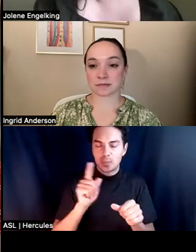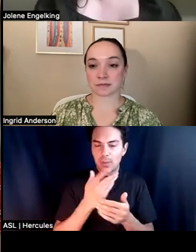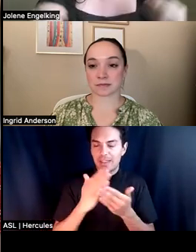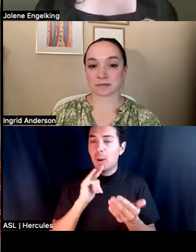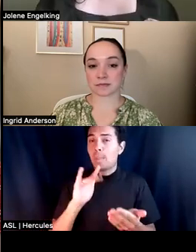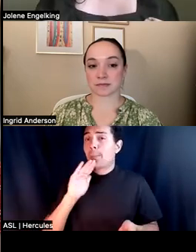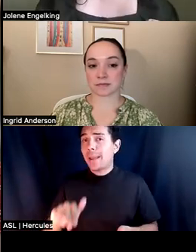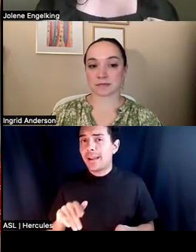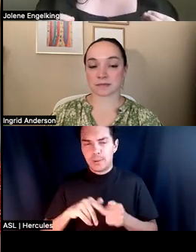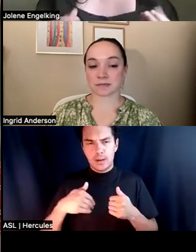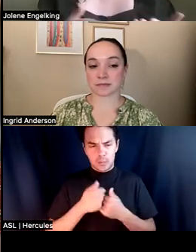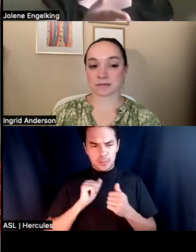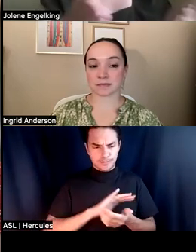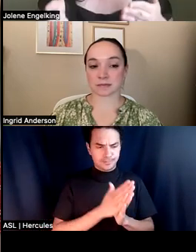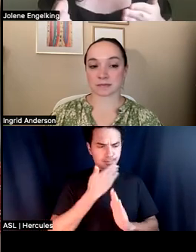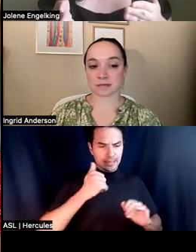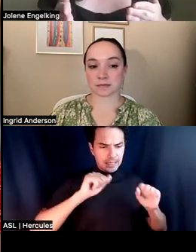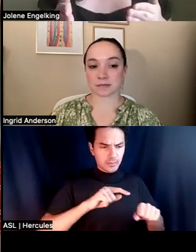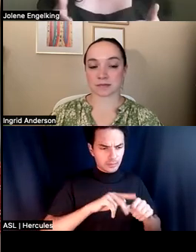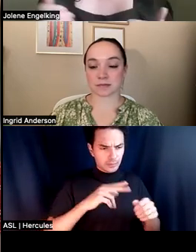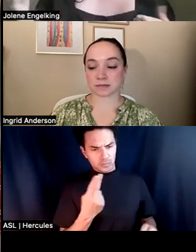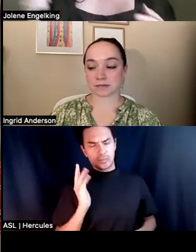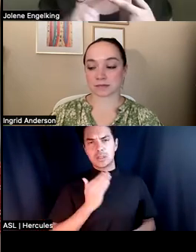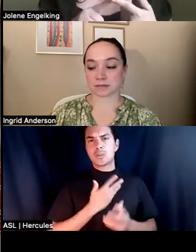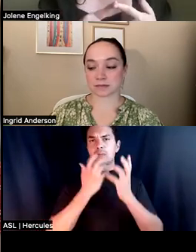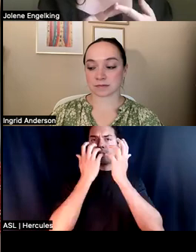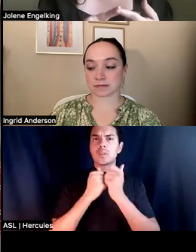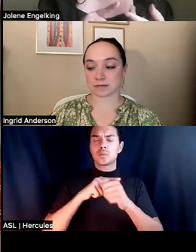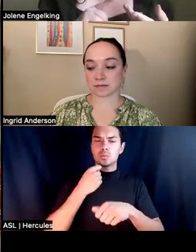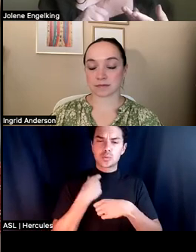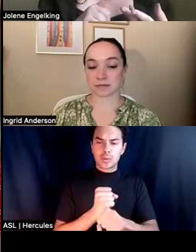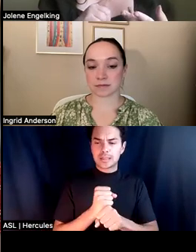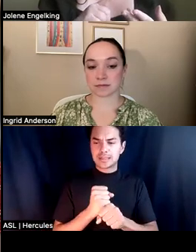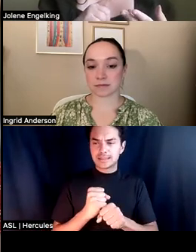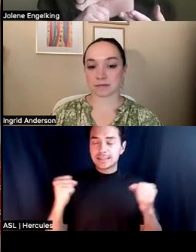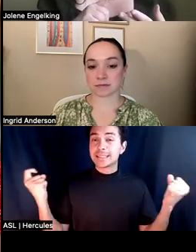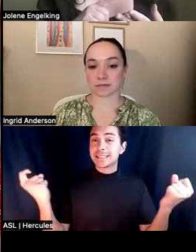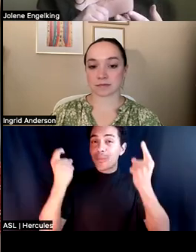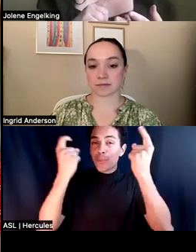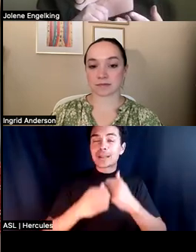how are we best able to, use our values to create ceremonies, to